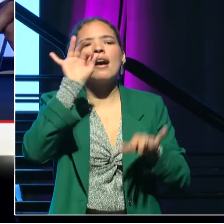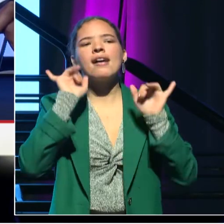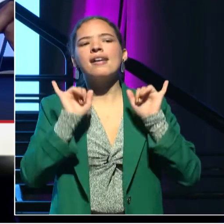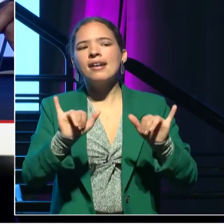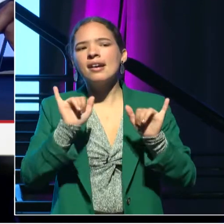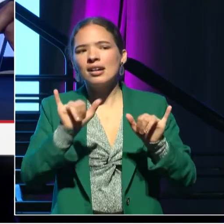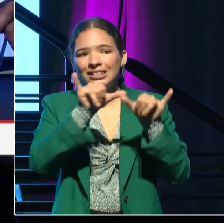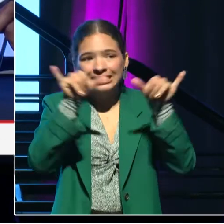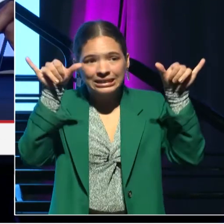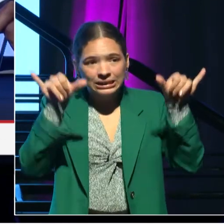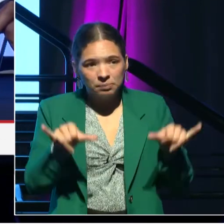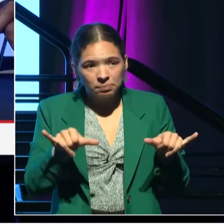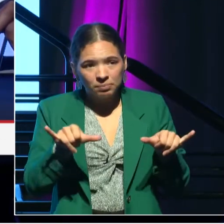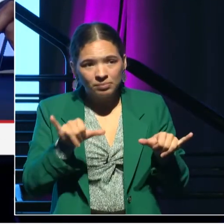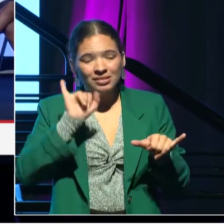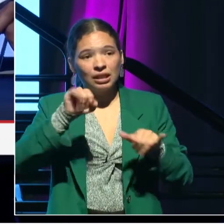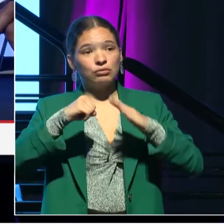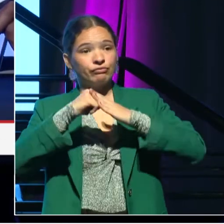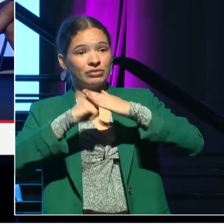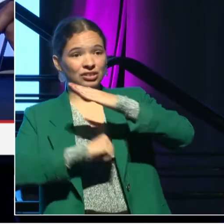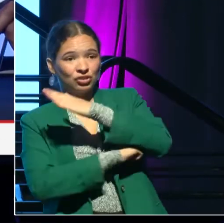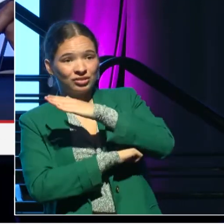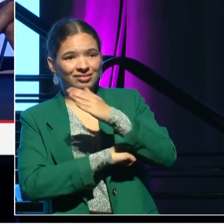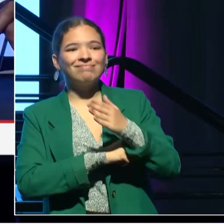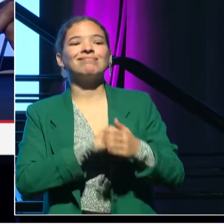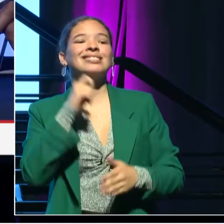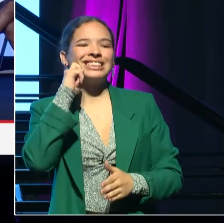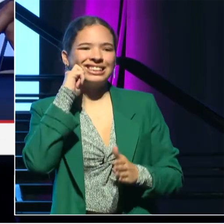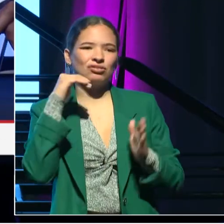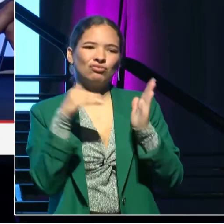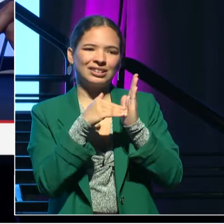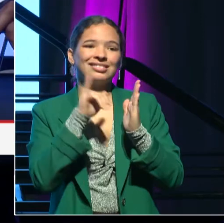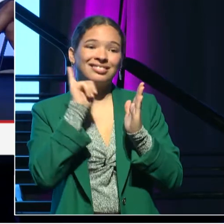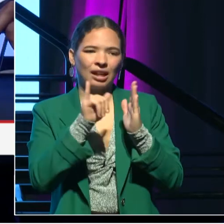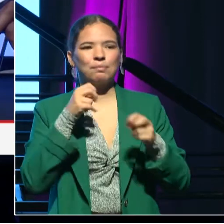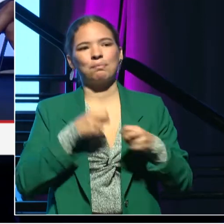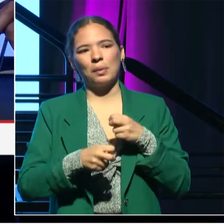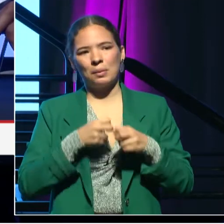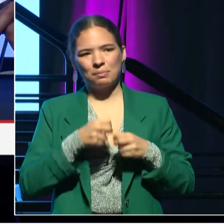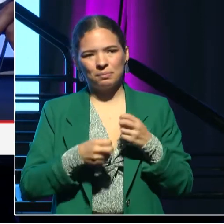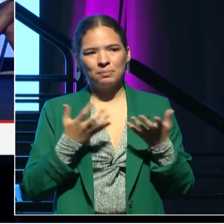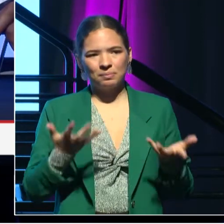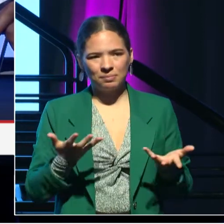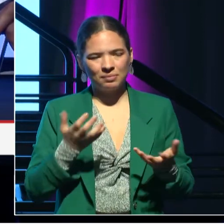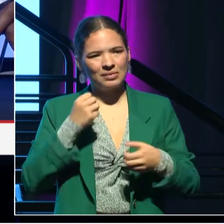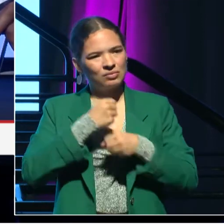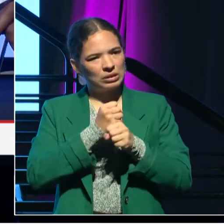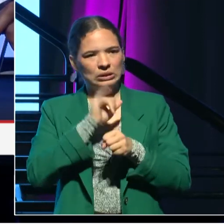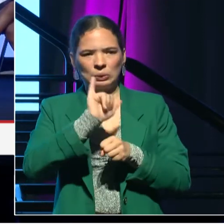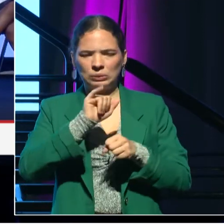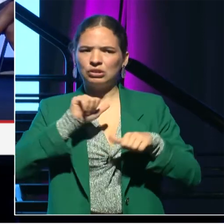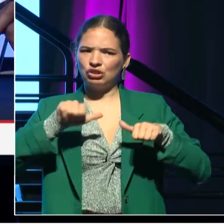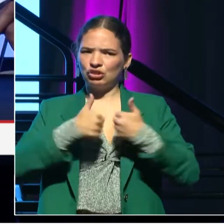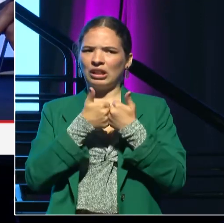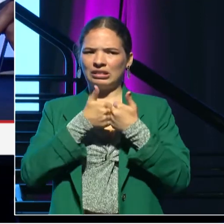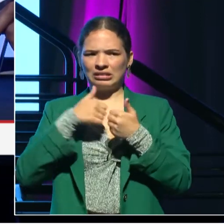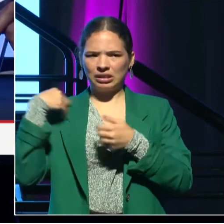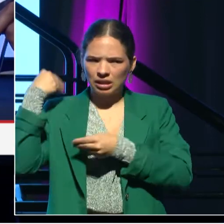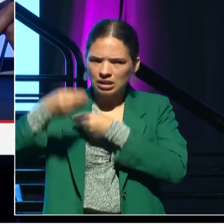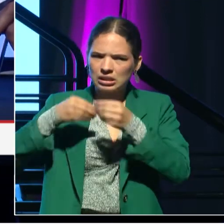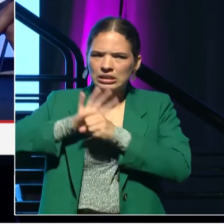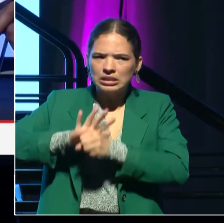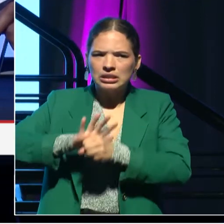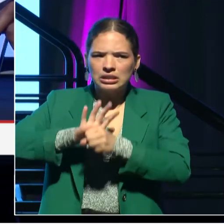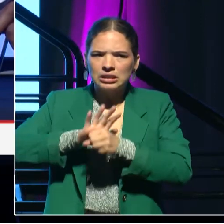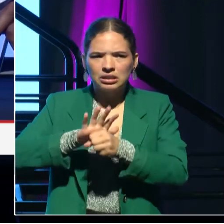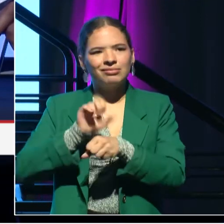and structural racism that created toxic stress in women that has been passed down since slavery. One of the analogies